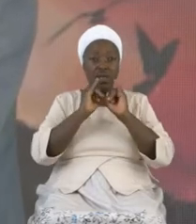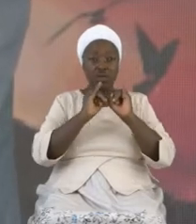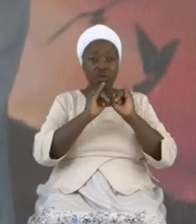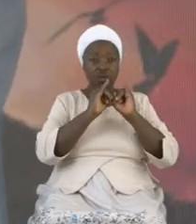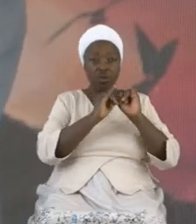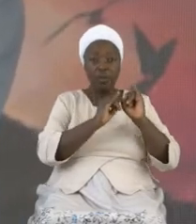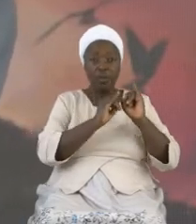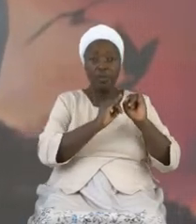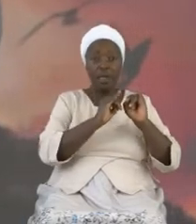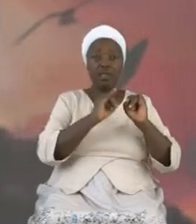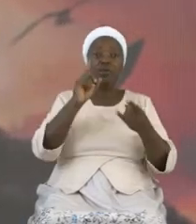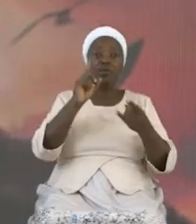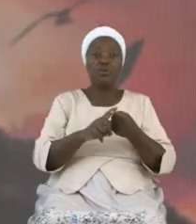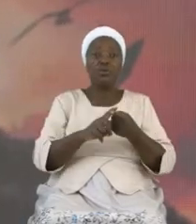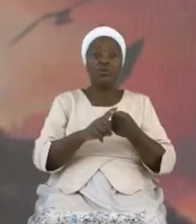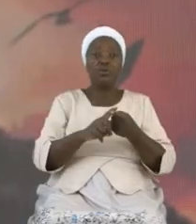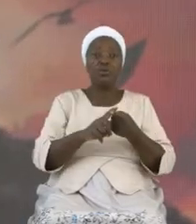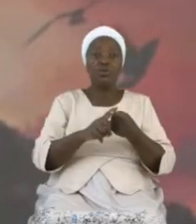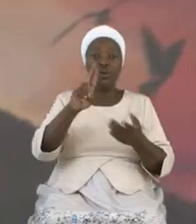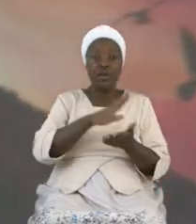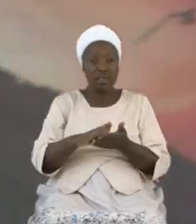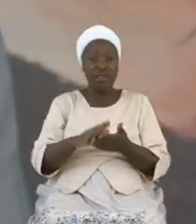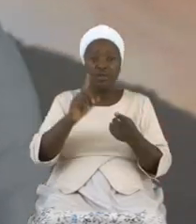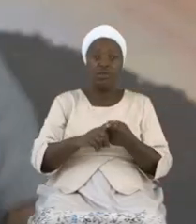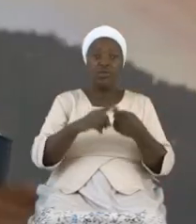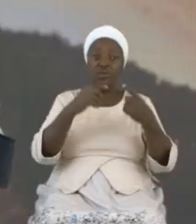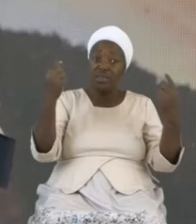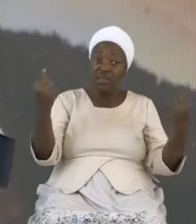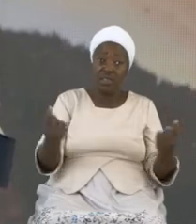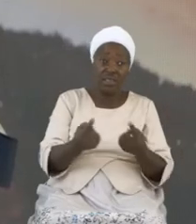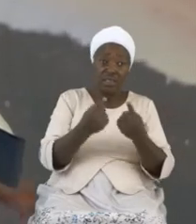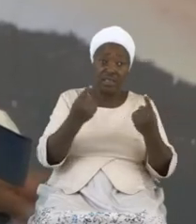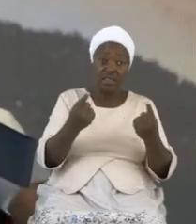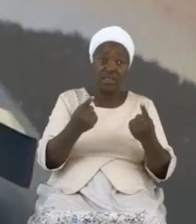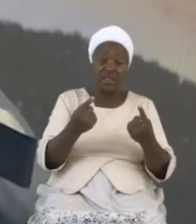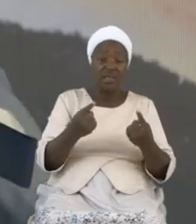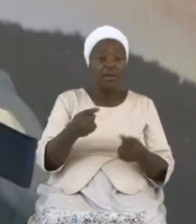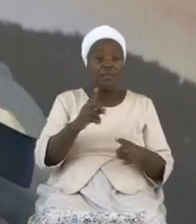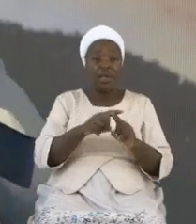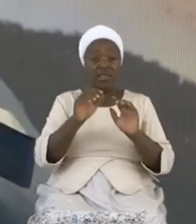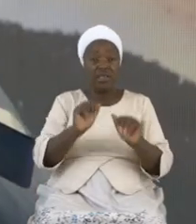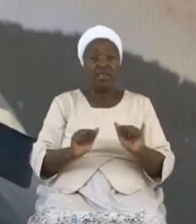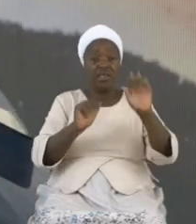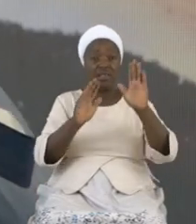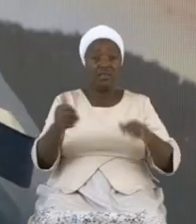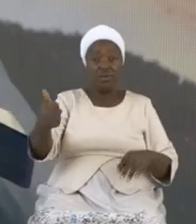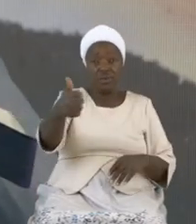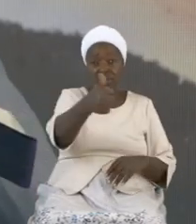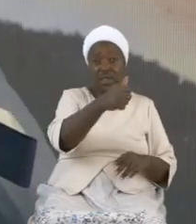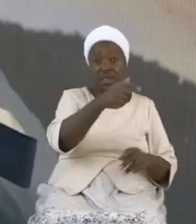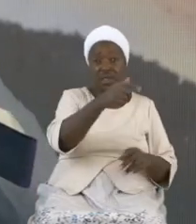righteousness, unto sin, but yield yourselves unto God